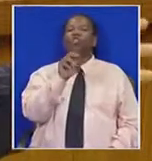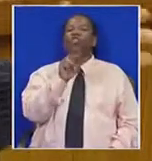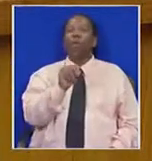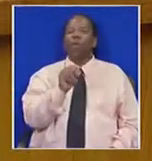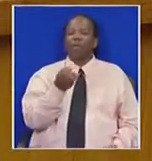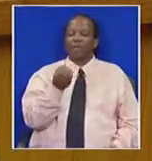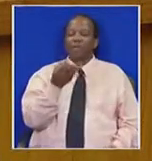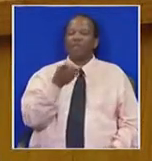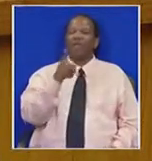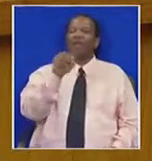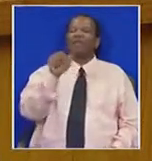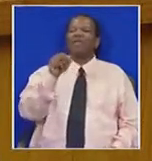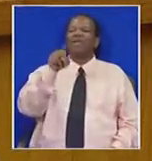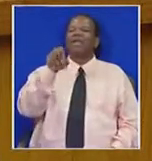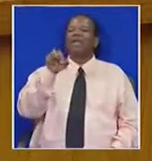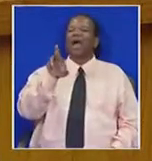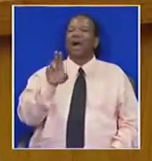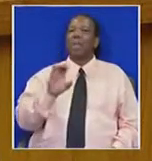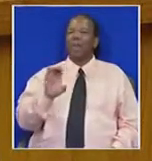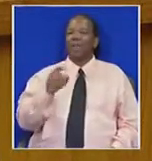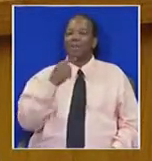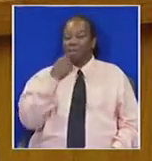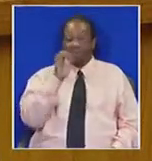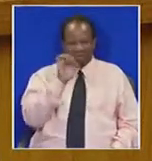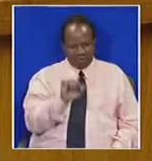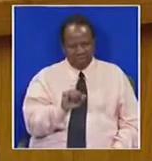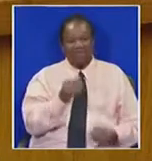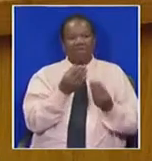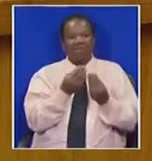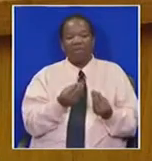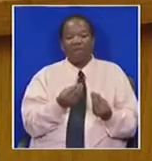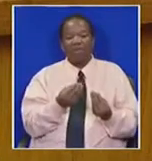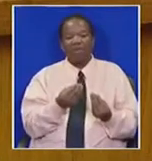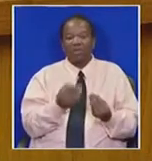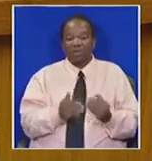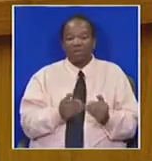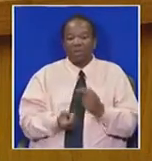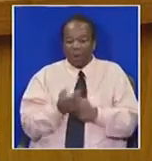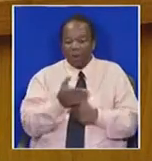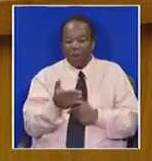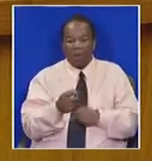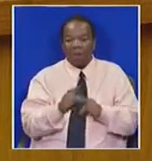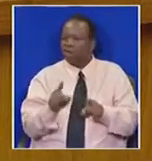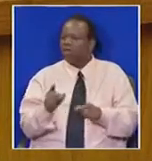to tell the citizens of Cape Town drought is coming when they have not done anything.